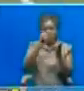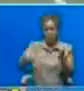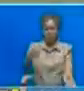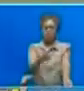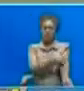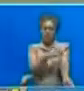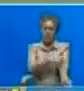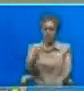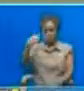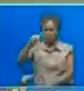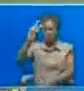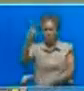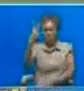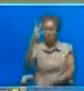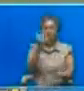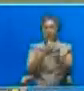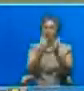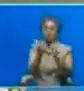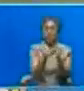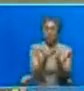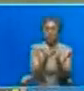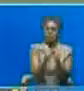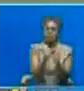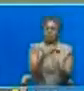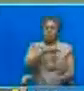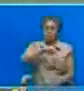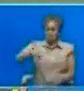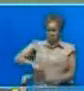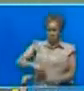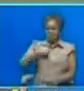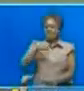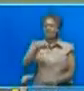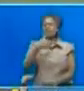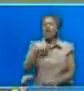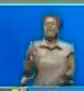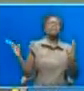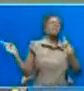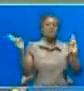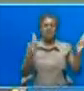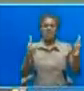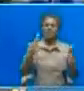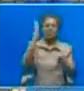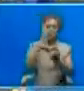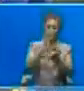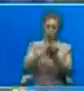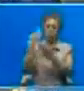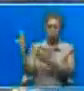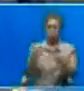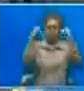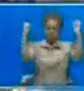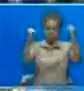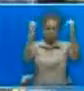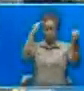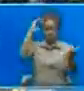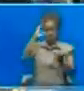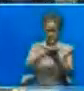to qualify for the round two finals in Uruguay. The Queens now feel they have what it takes to bring international glory to Kenya. I believe